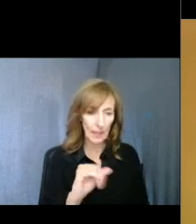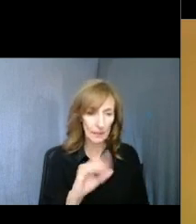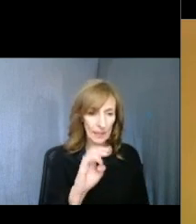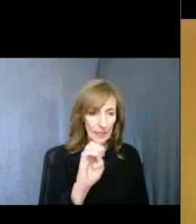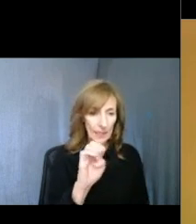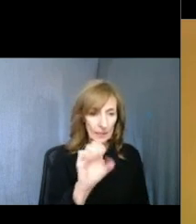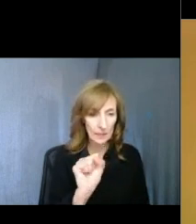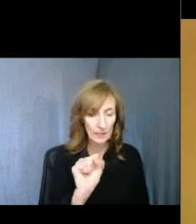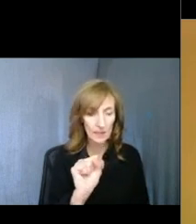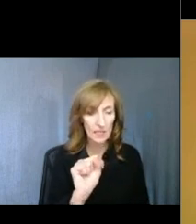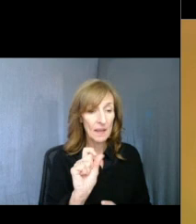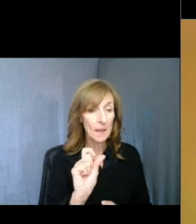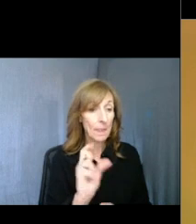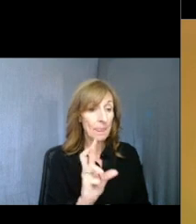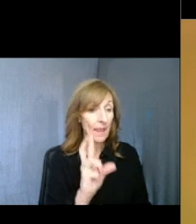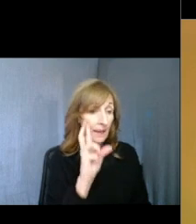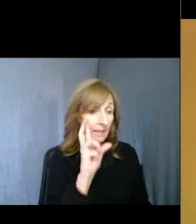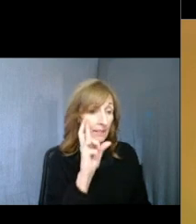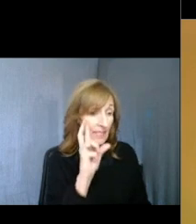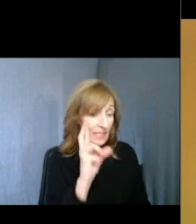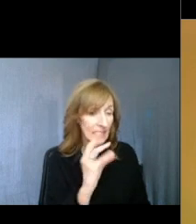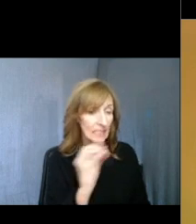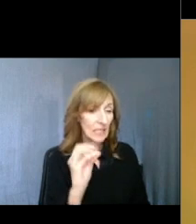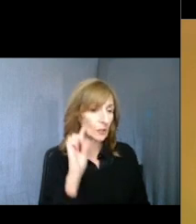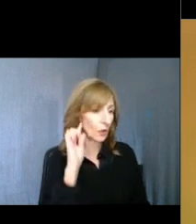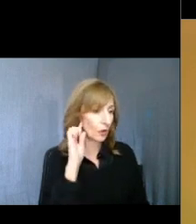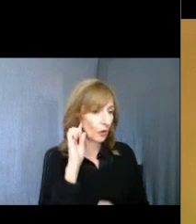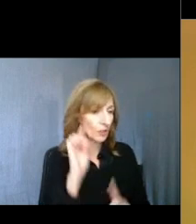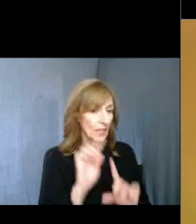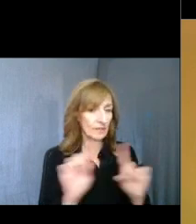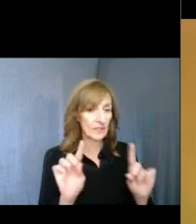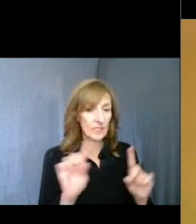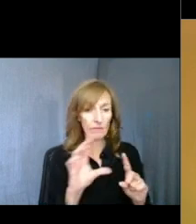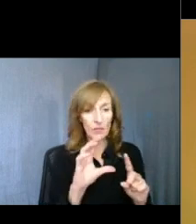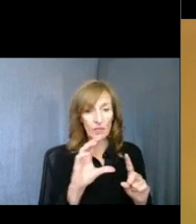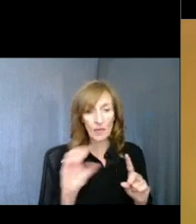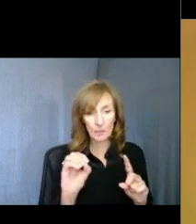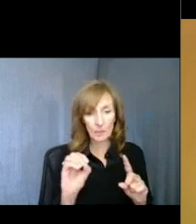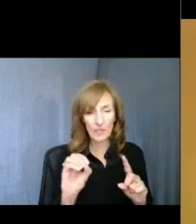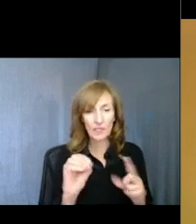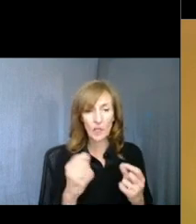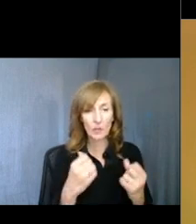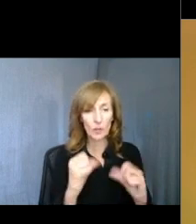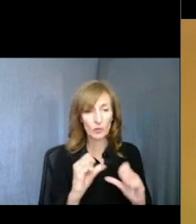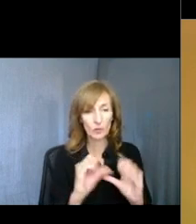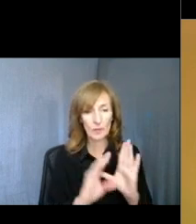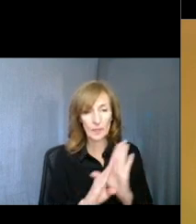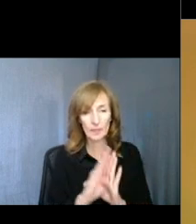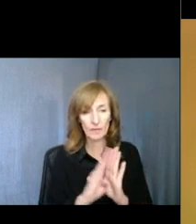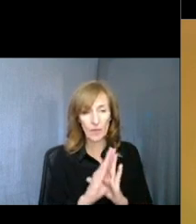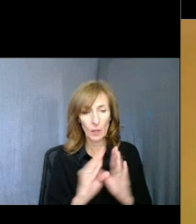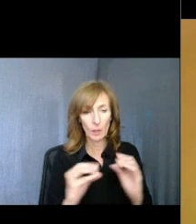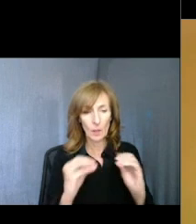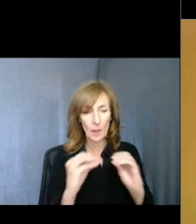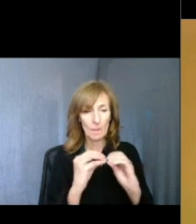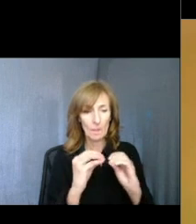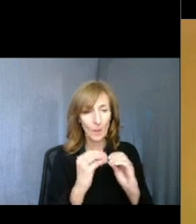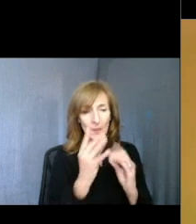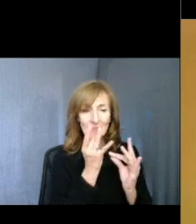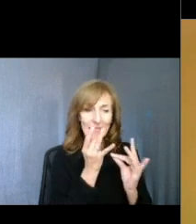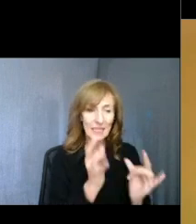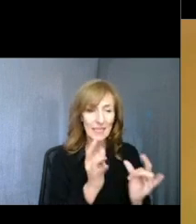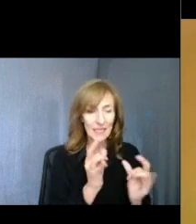and heard of a couple different companies who are trying to work on more palatable phosphorus binders.